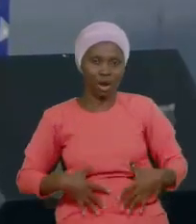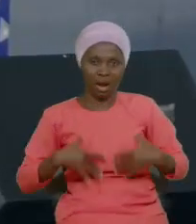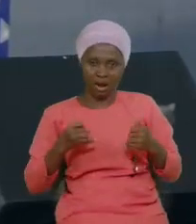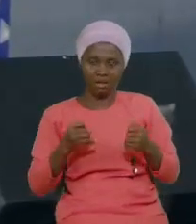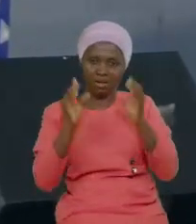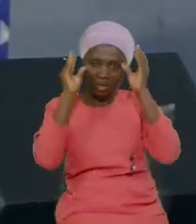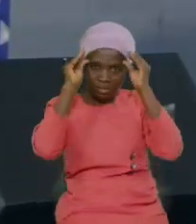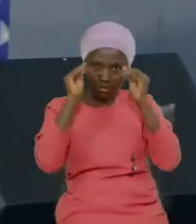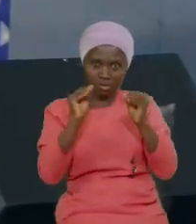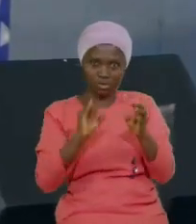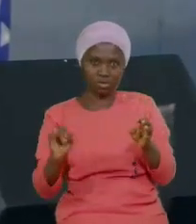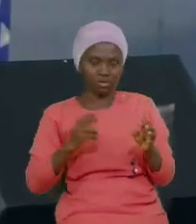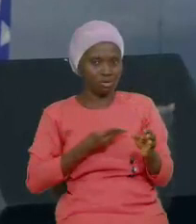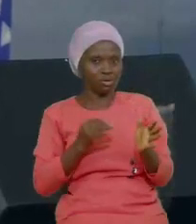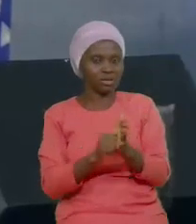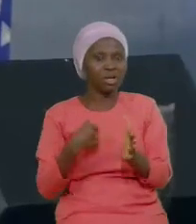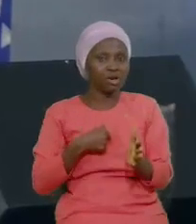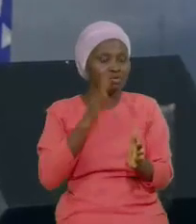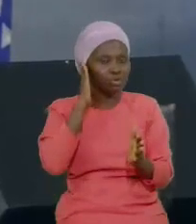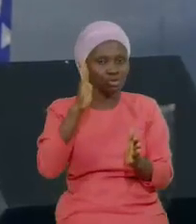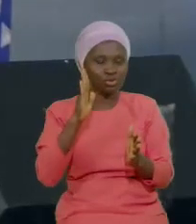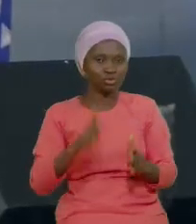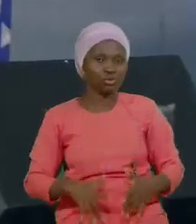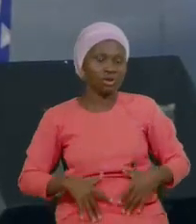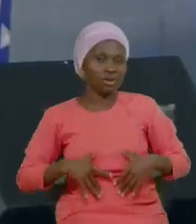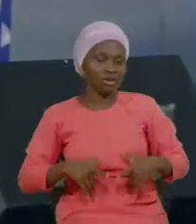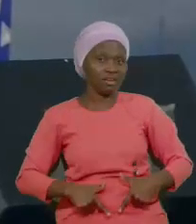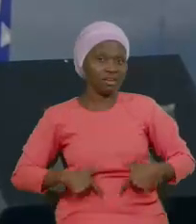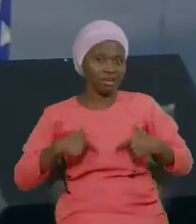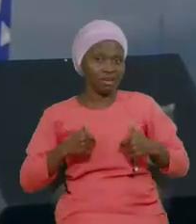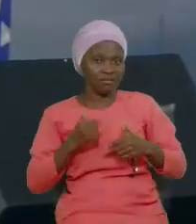teaching us that we should live soberly